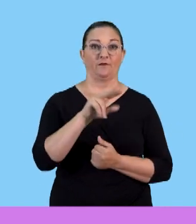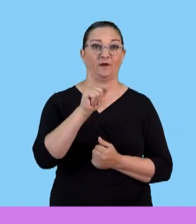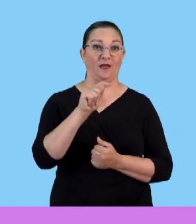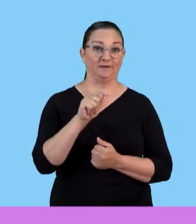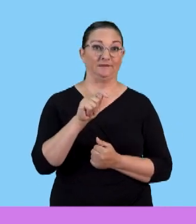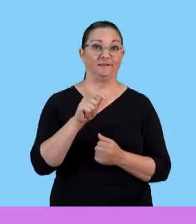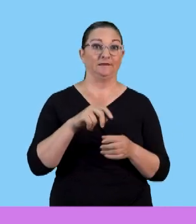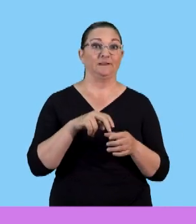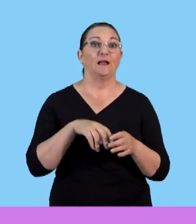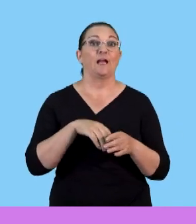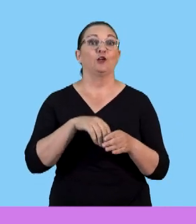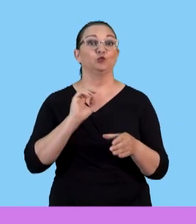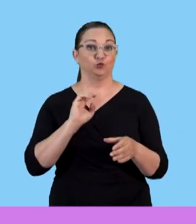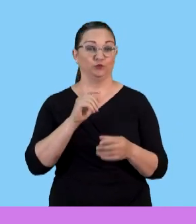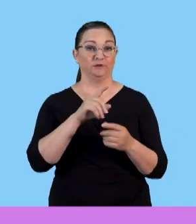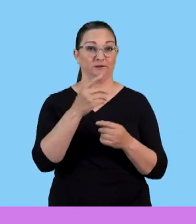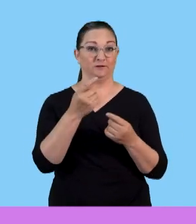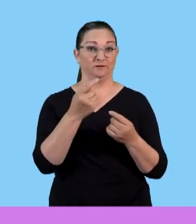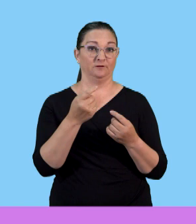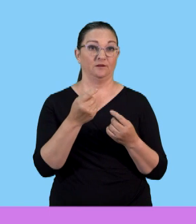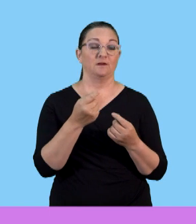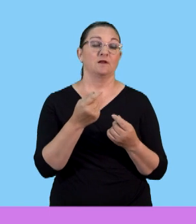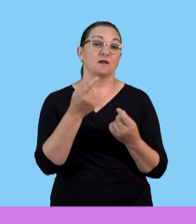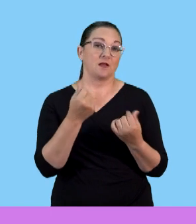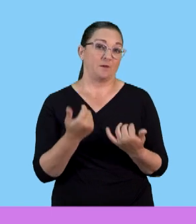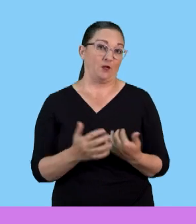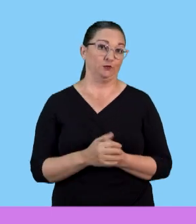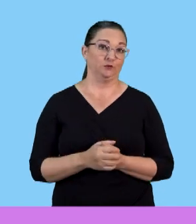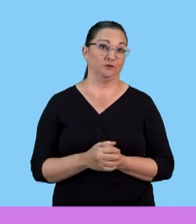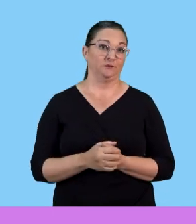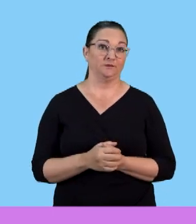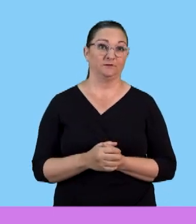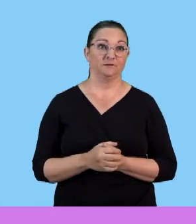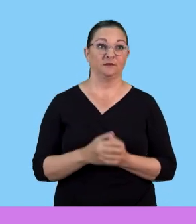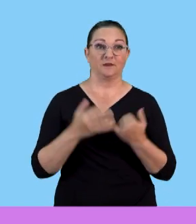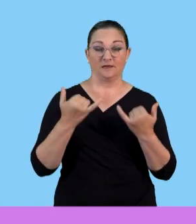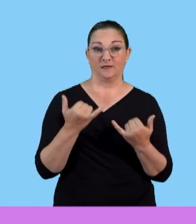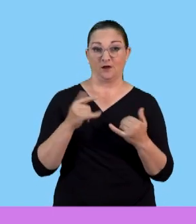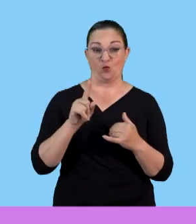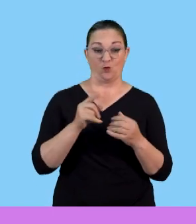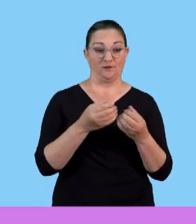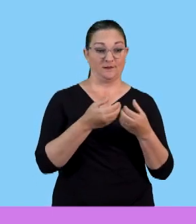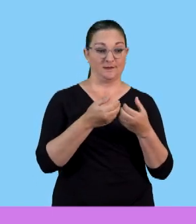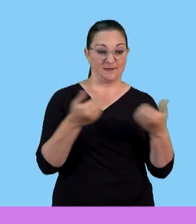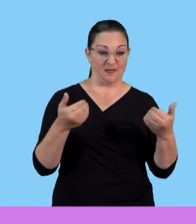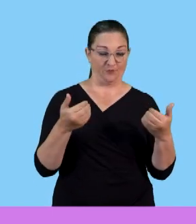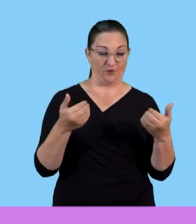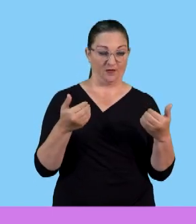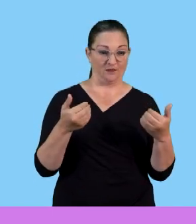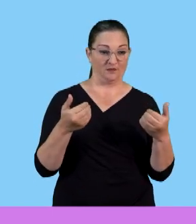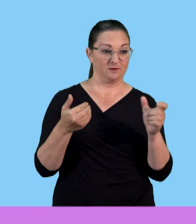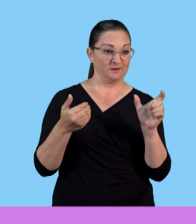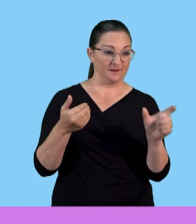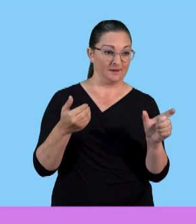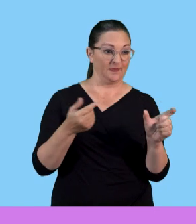the VAT exclusive amount. Now, to calculate the VAT exclusive, we are now separating the cost